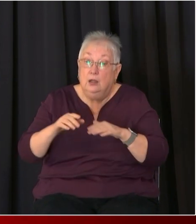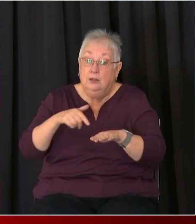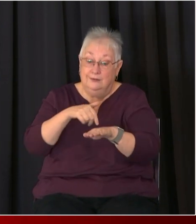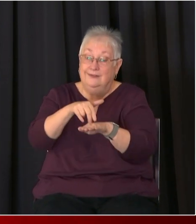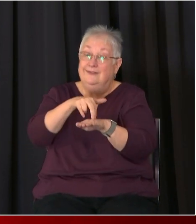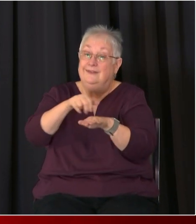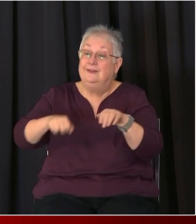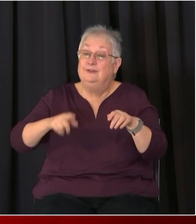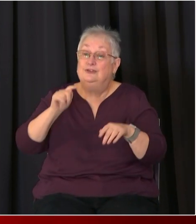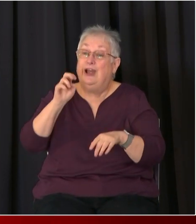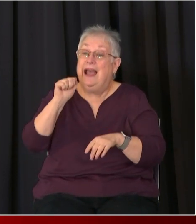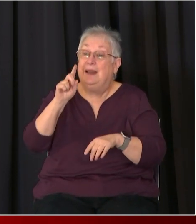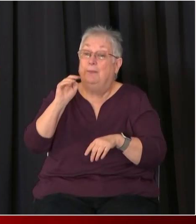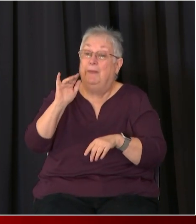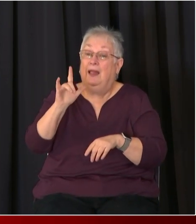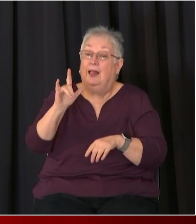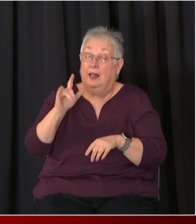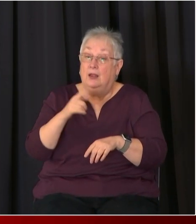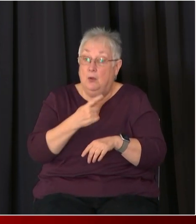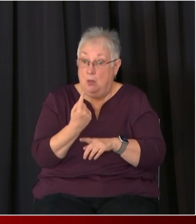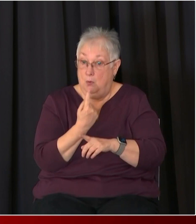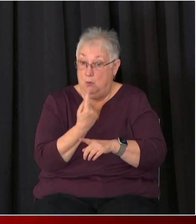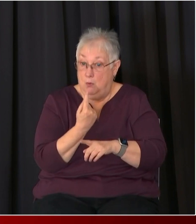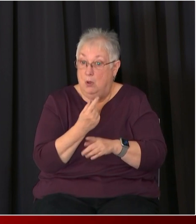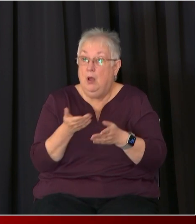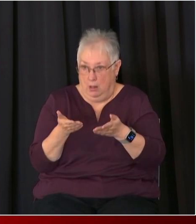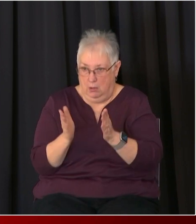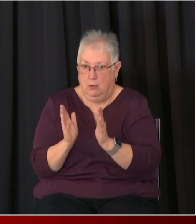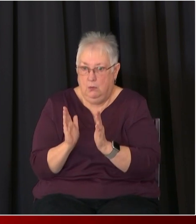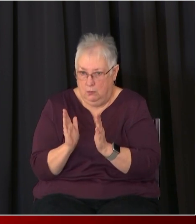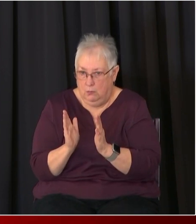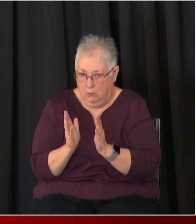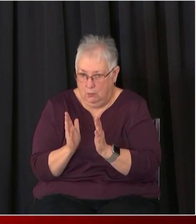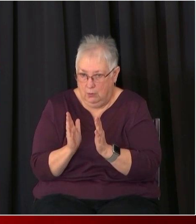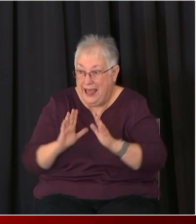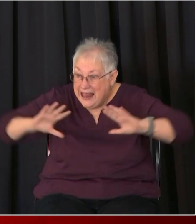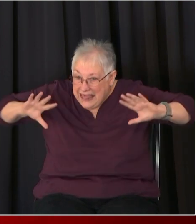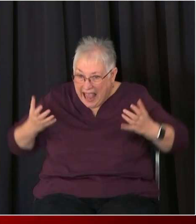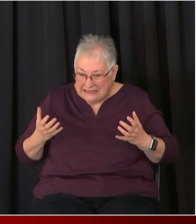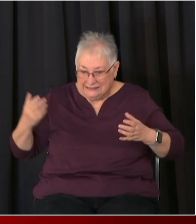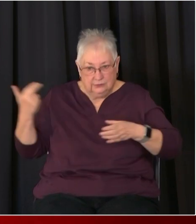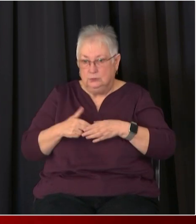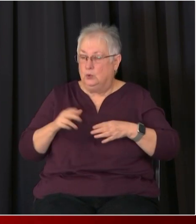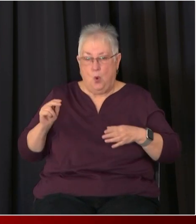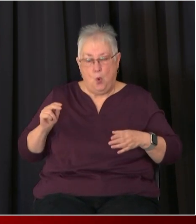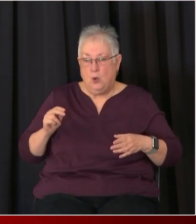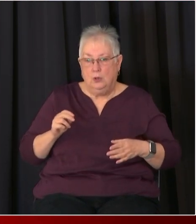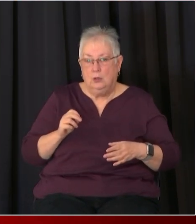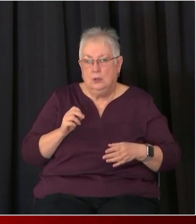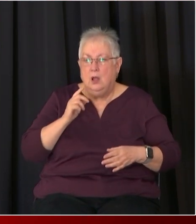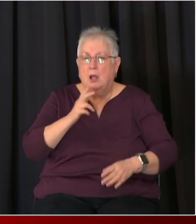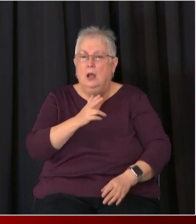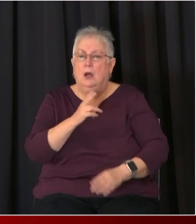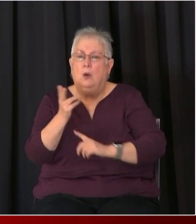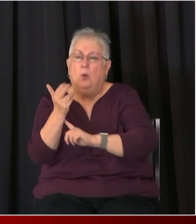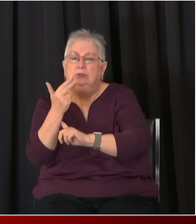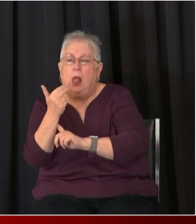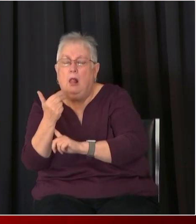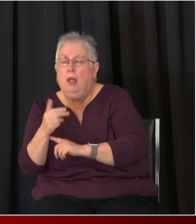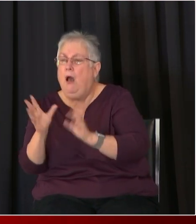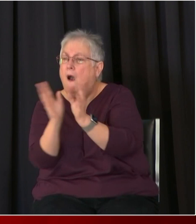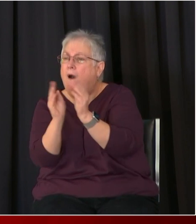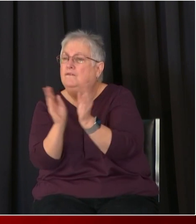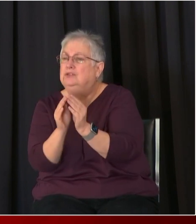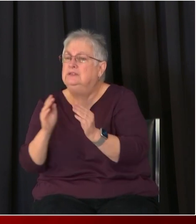prohibited. Can I ask about any restrictions on hotels or conferences going to be in the mayor's order? We